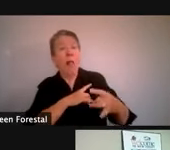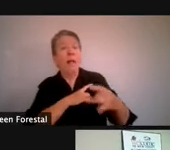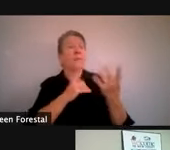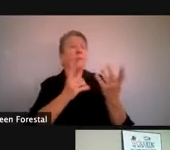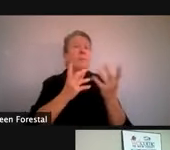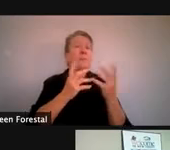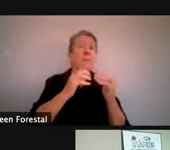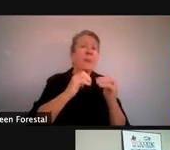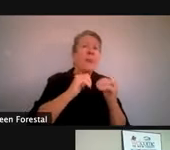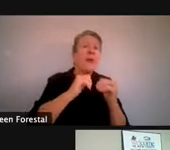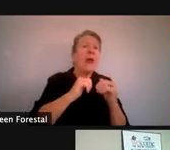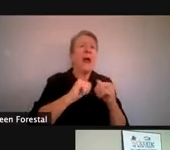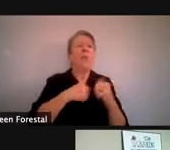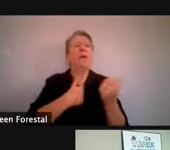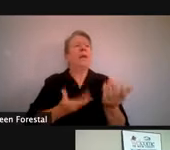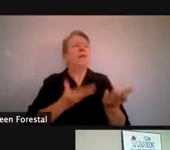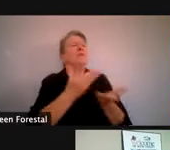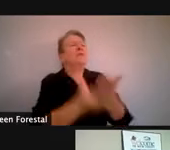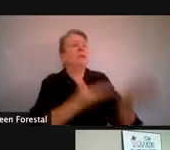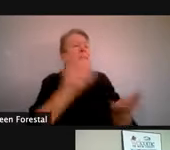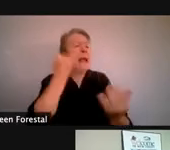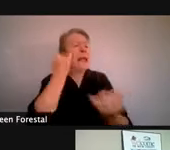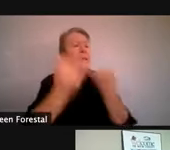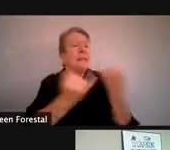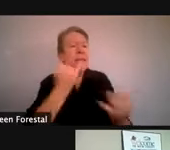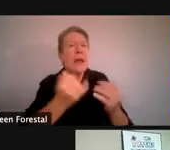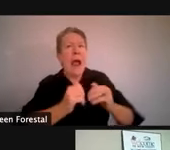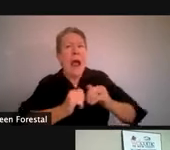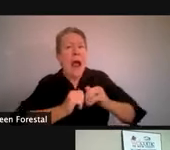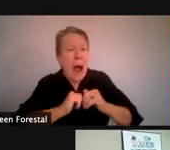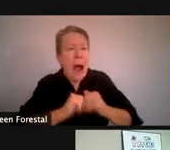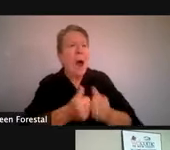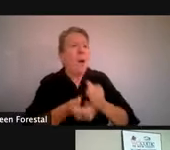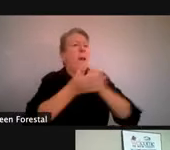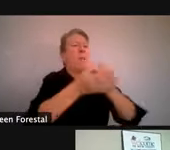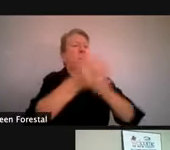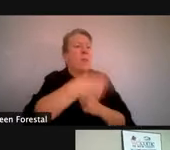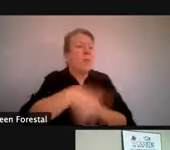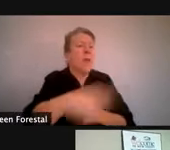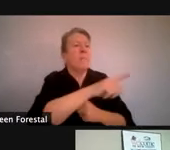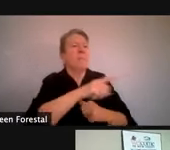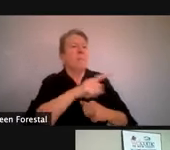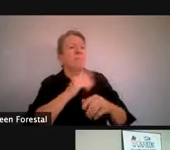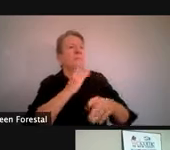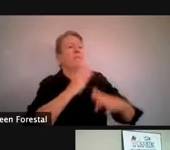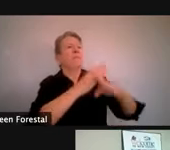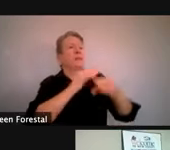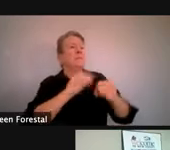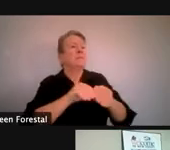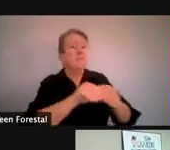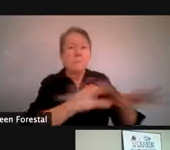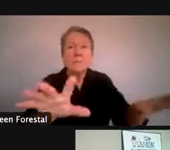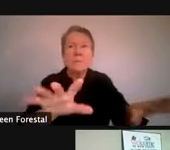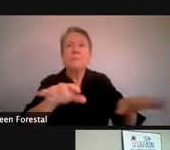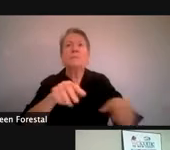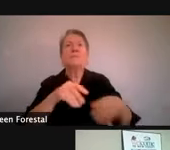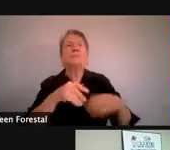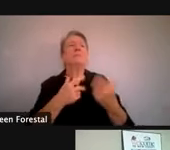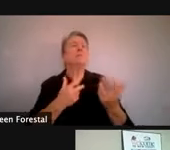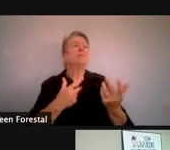that point. And that's what we have. And it can work. It has worked in the past. These are not new interventions. They're decades